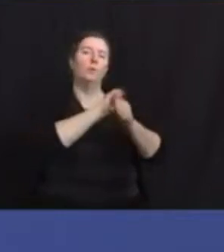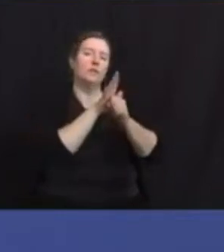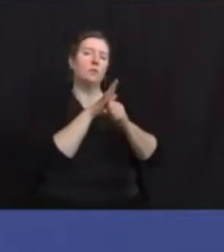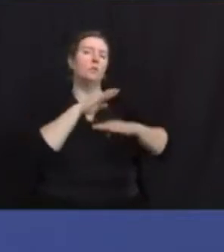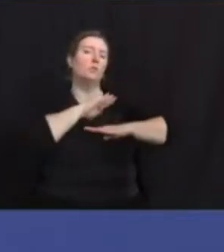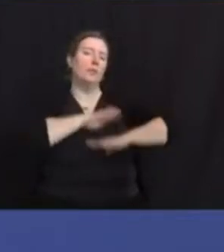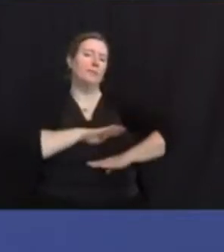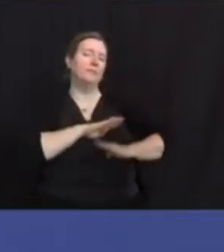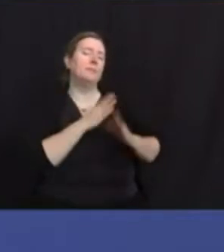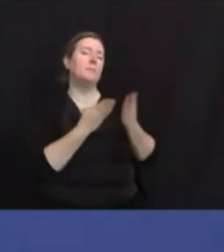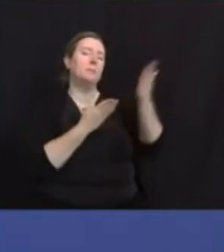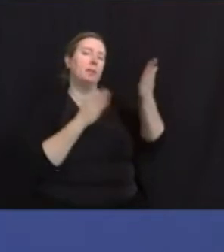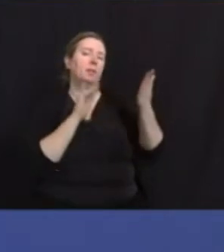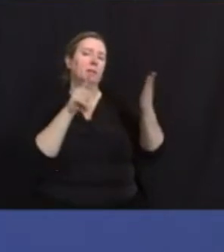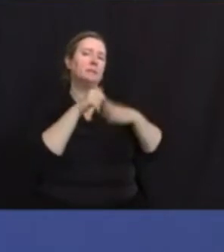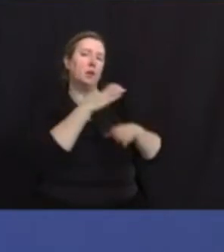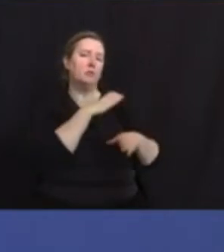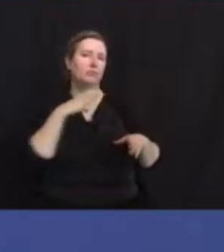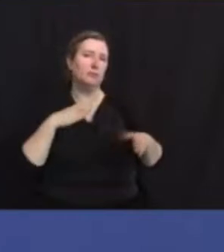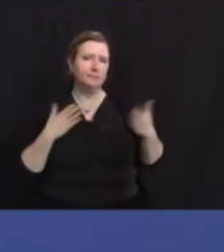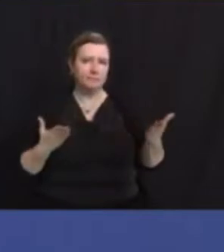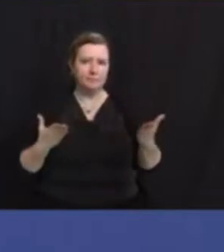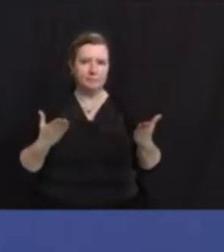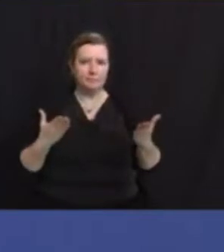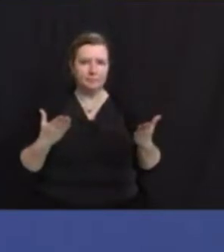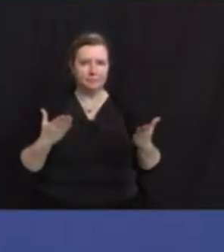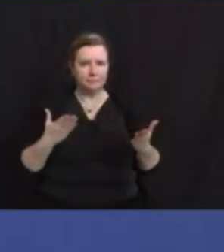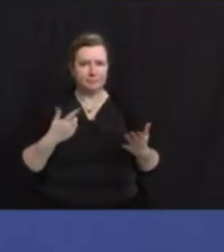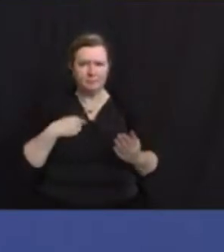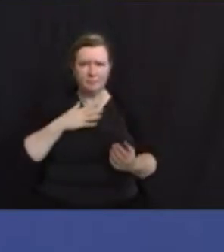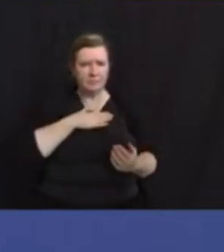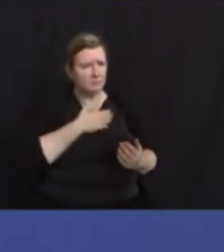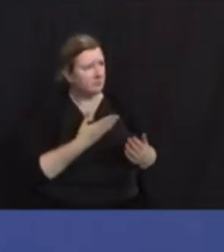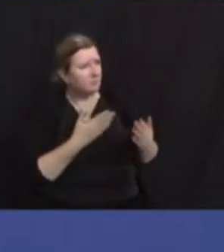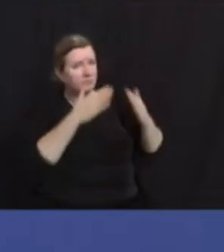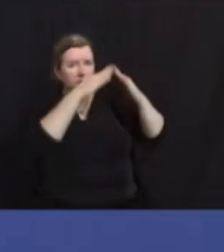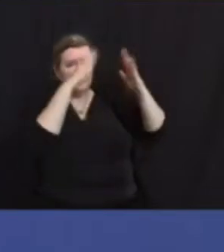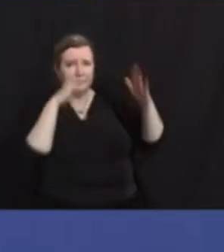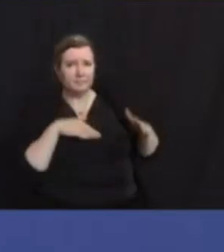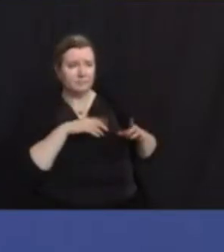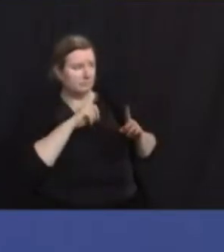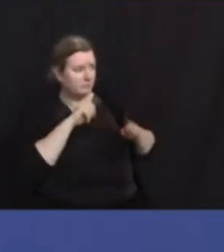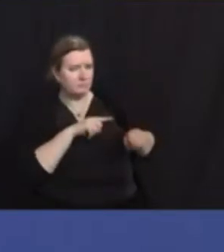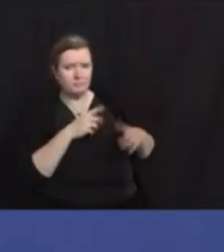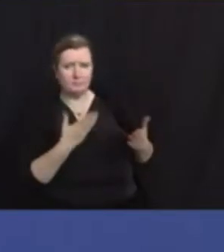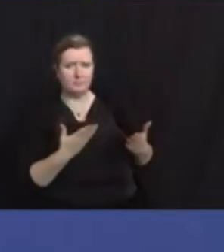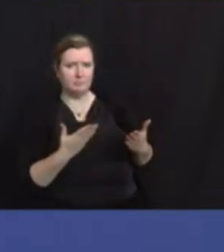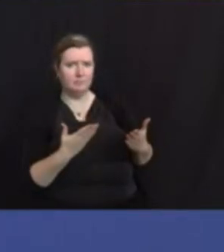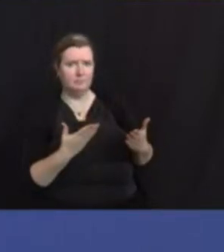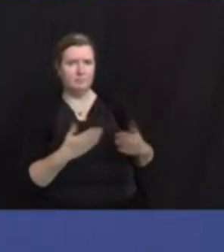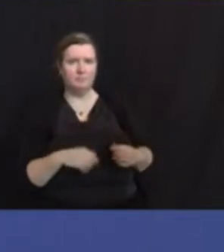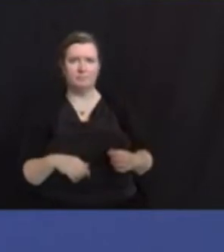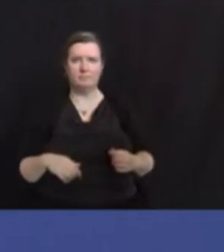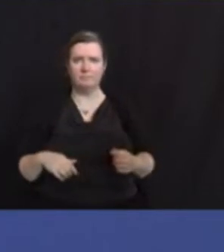I feel like I have to go in the confession booth to answer some of these. I want to make sure Callahan heard that.